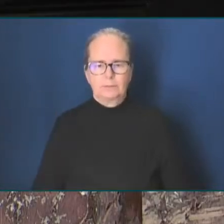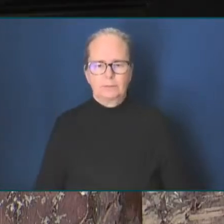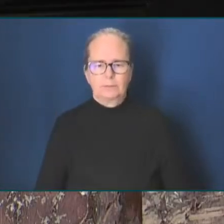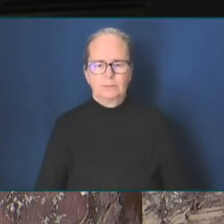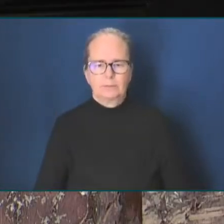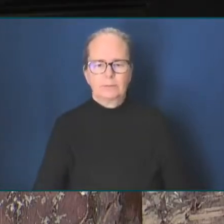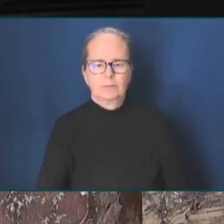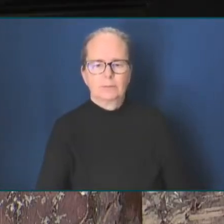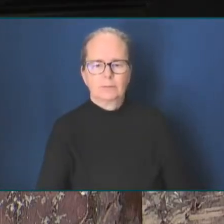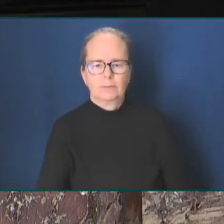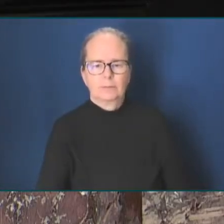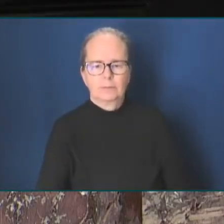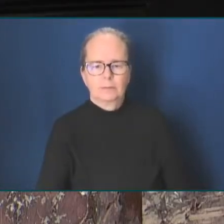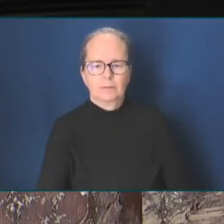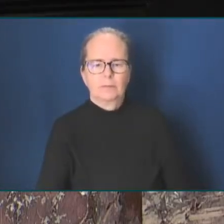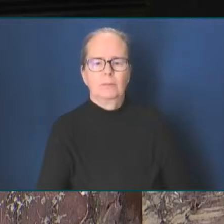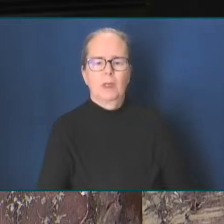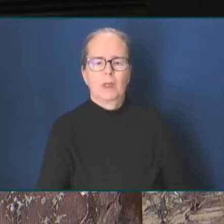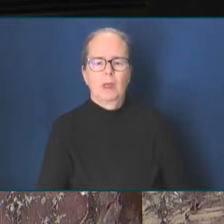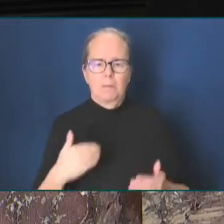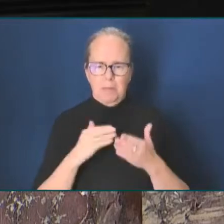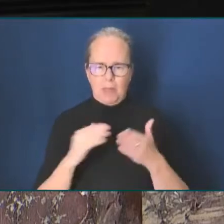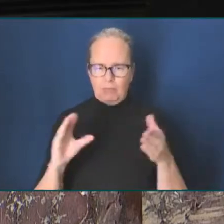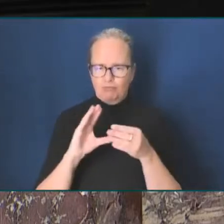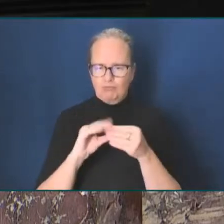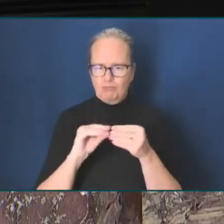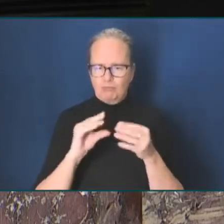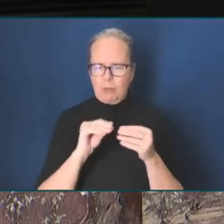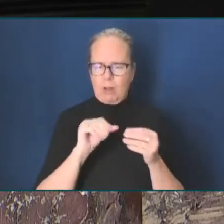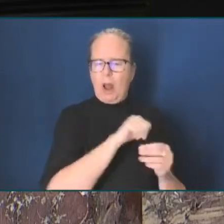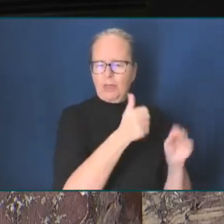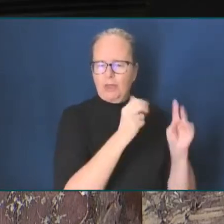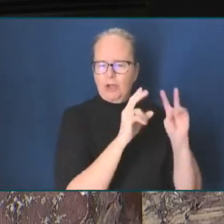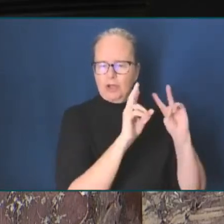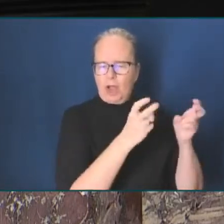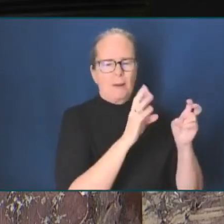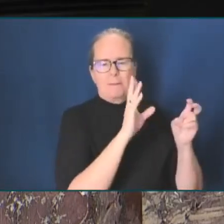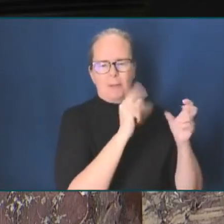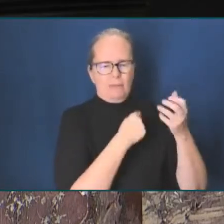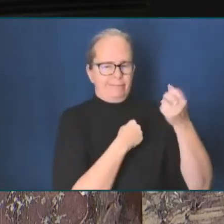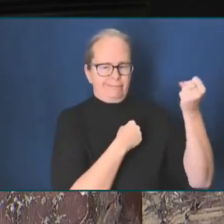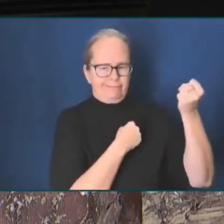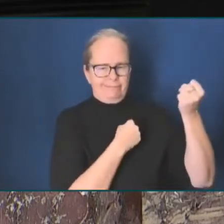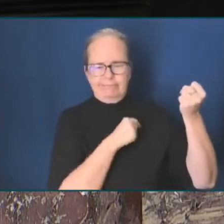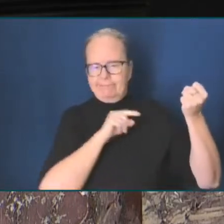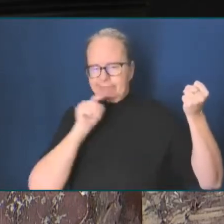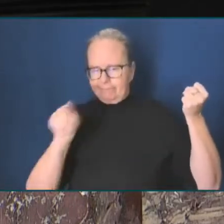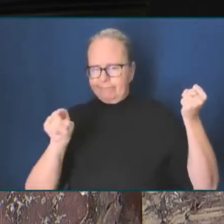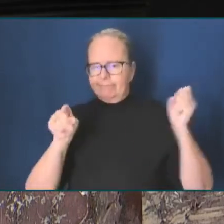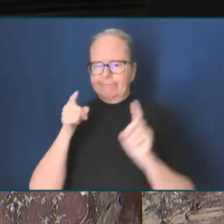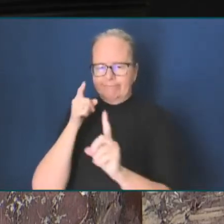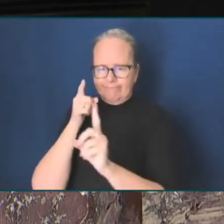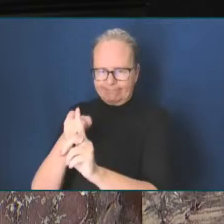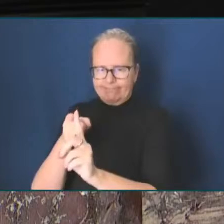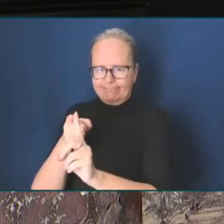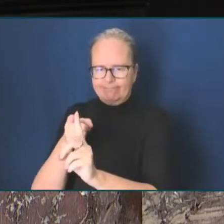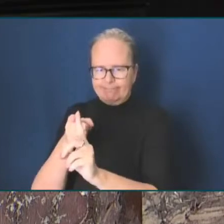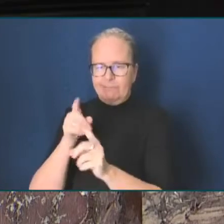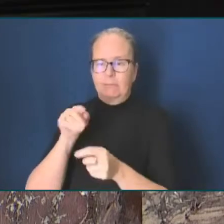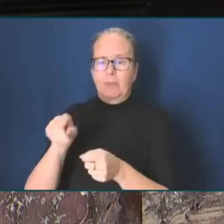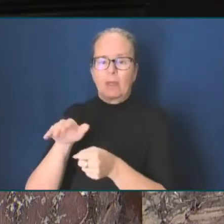on the topic of health. In my riding, we have seen similar health problems as we've heard now from the